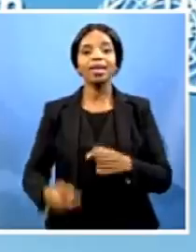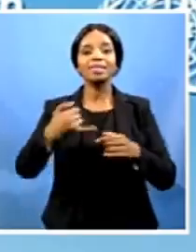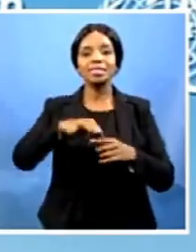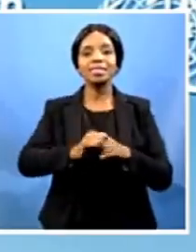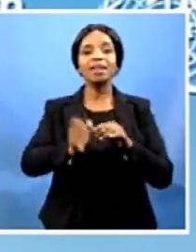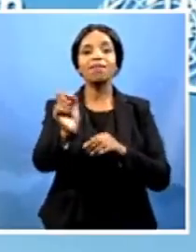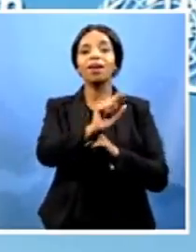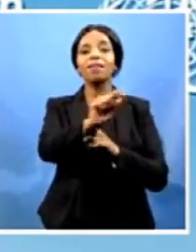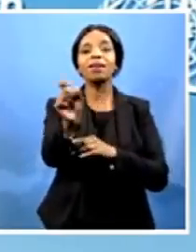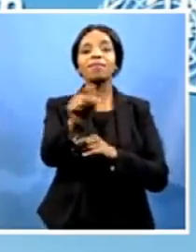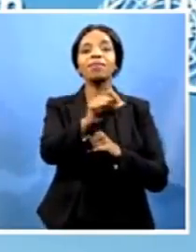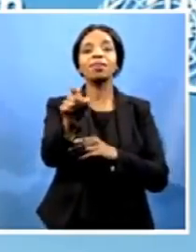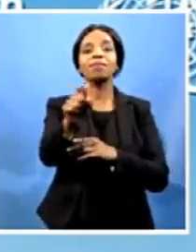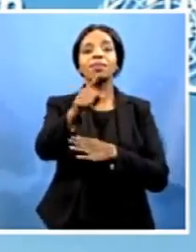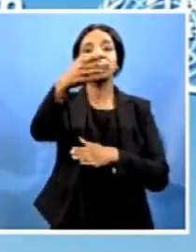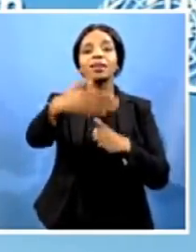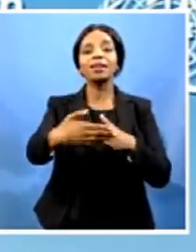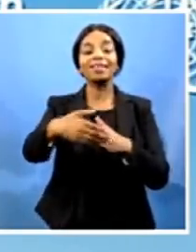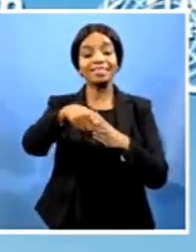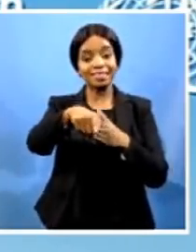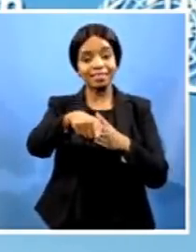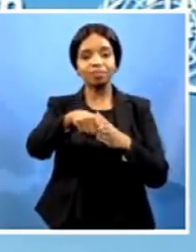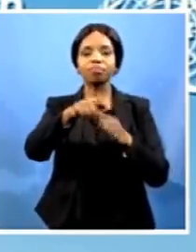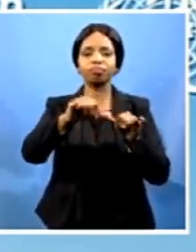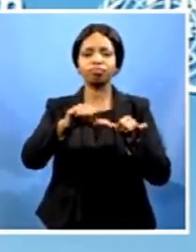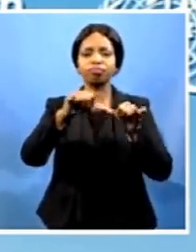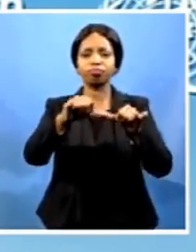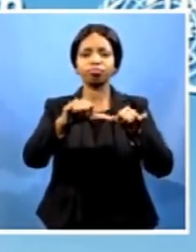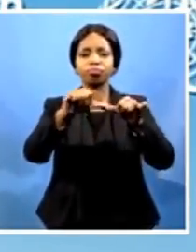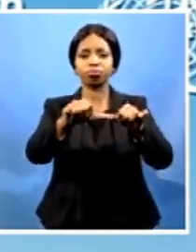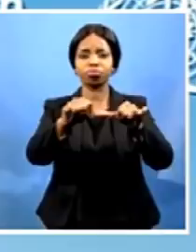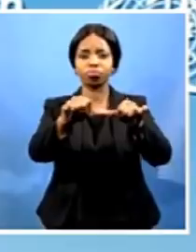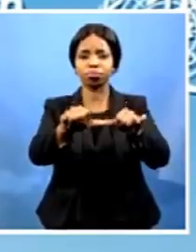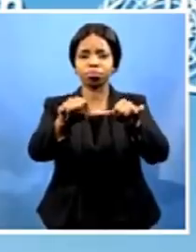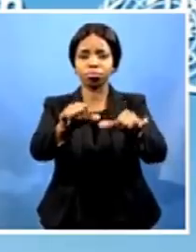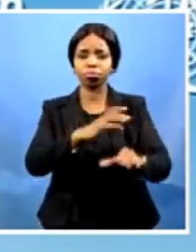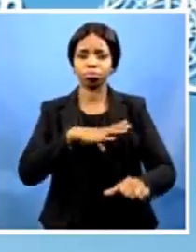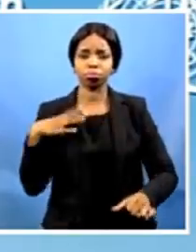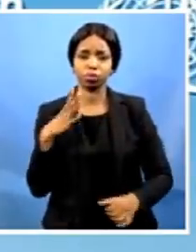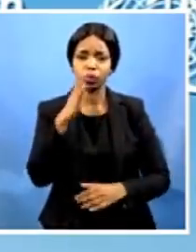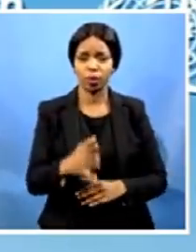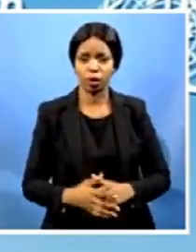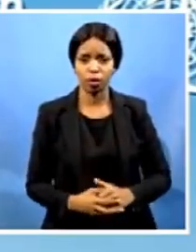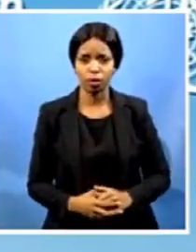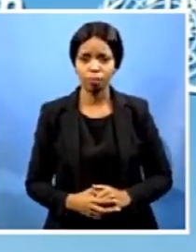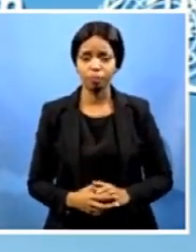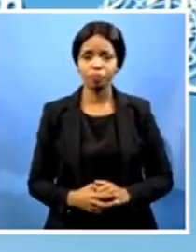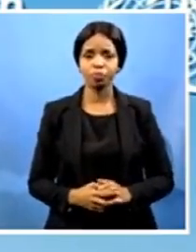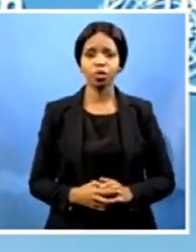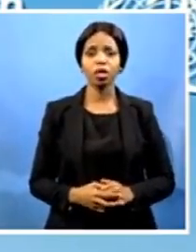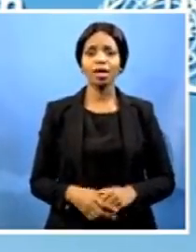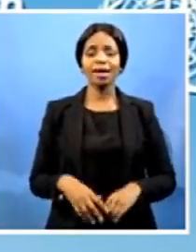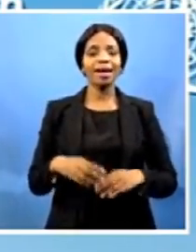with us for a long time. There is no question that stay-at-home orders and other